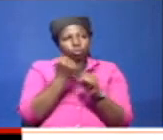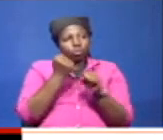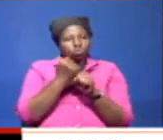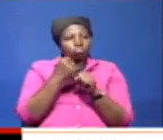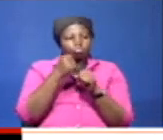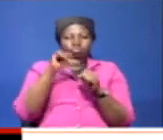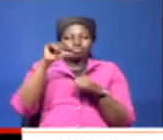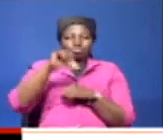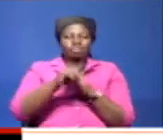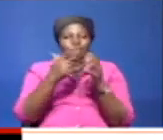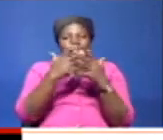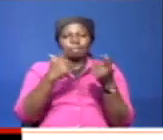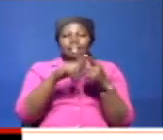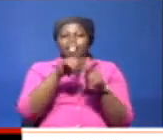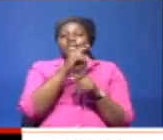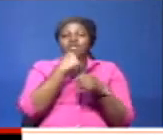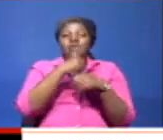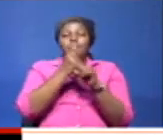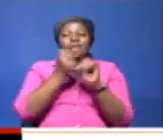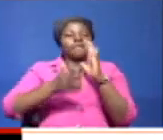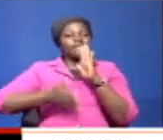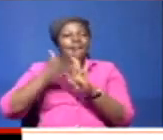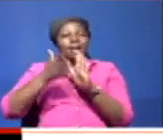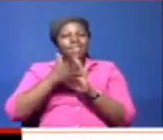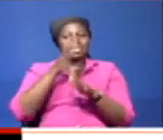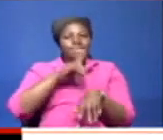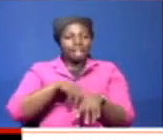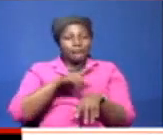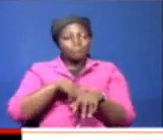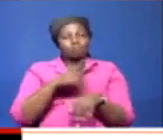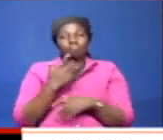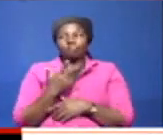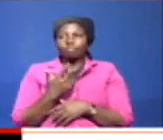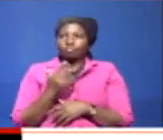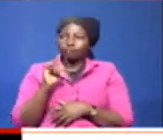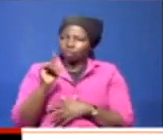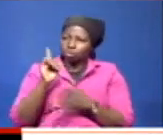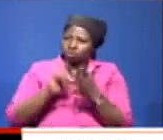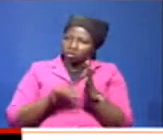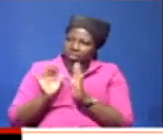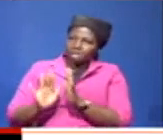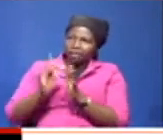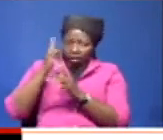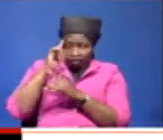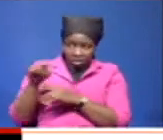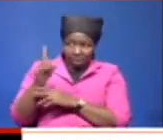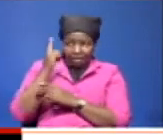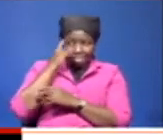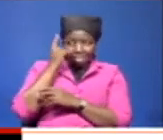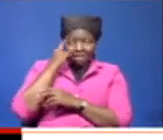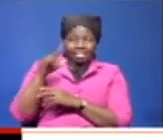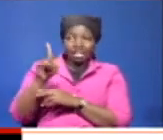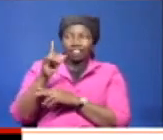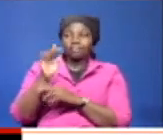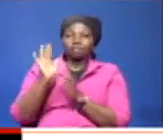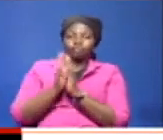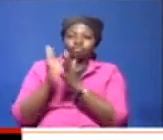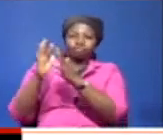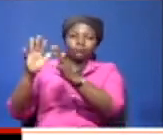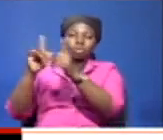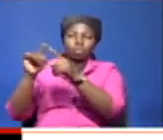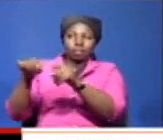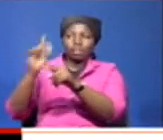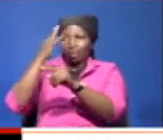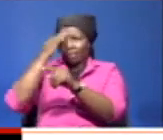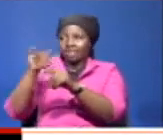fast time. No one could catch up. That was what was left for him, and I think congratulations to him that he set out to